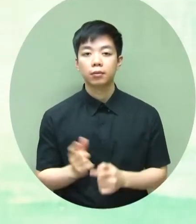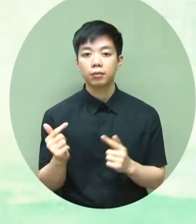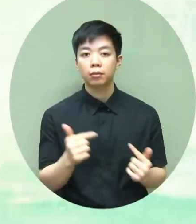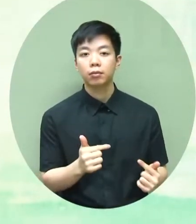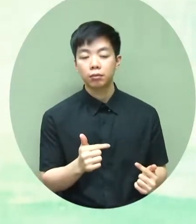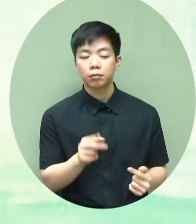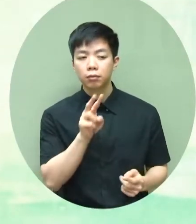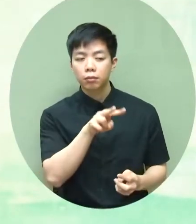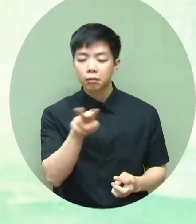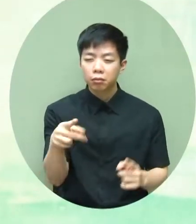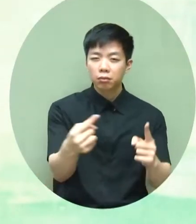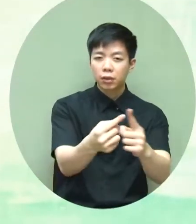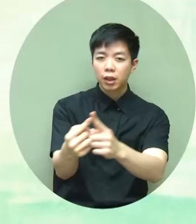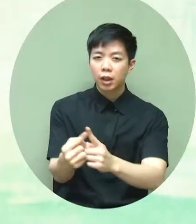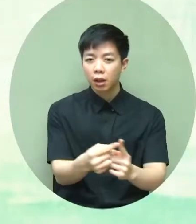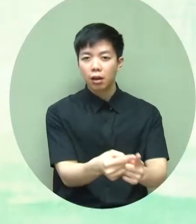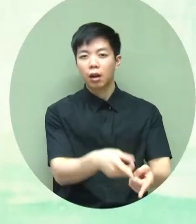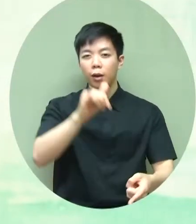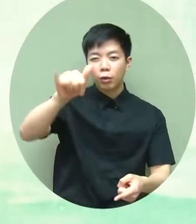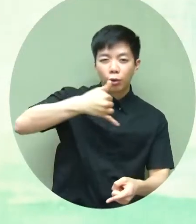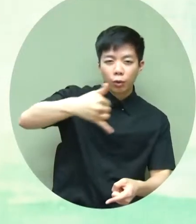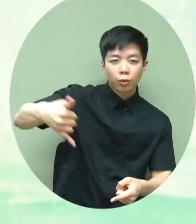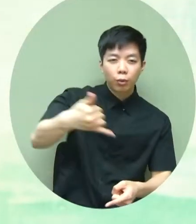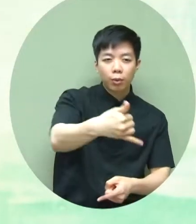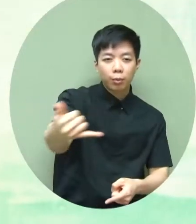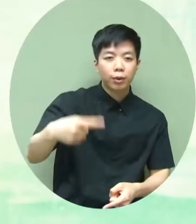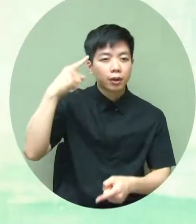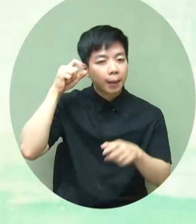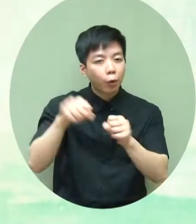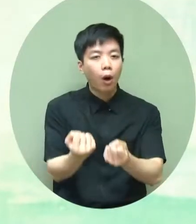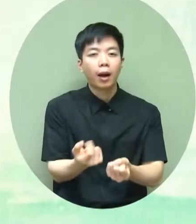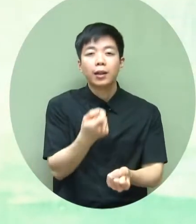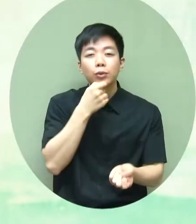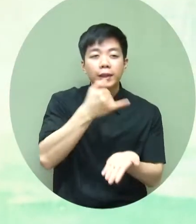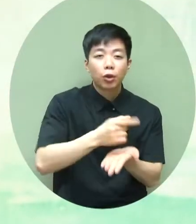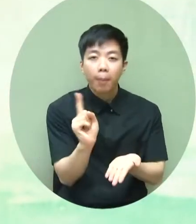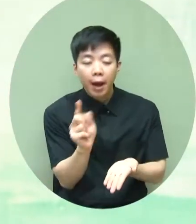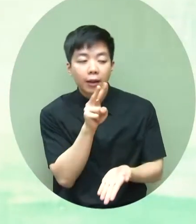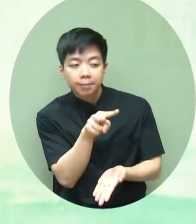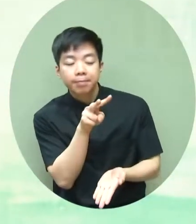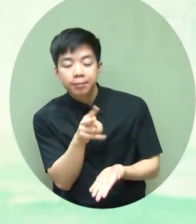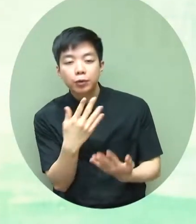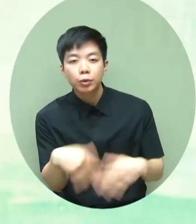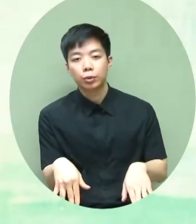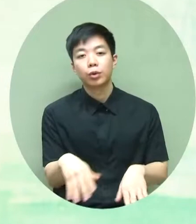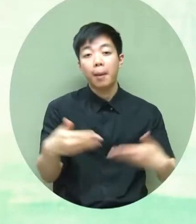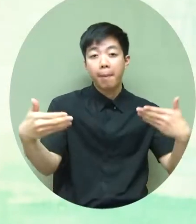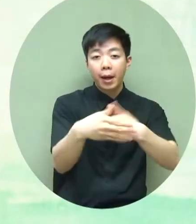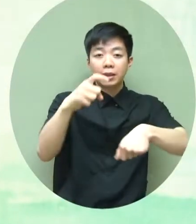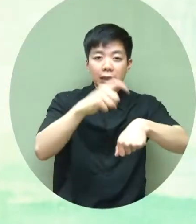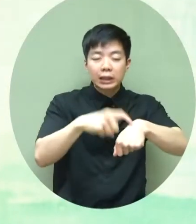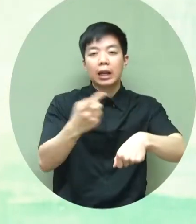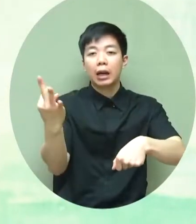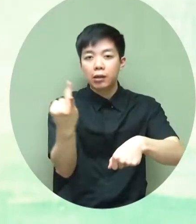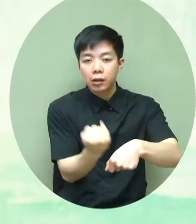attention and monitor passengers' habit of commuting. And we will try our best to